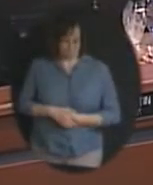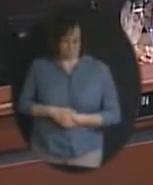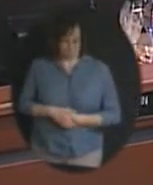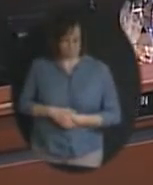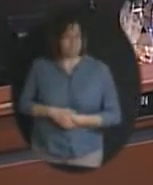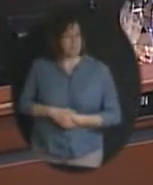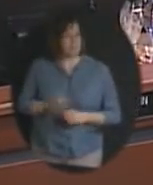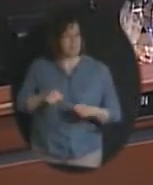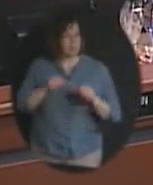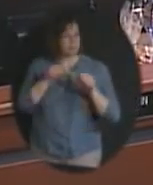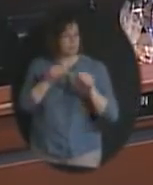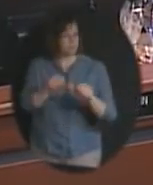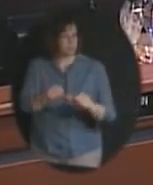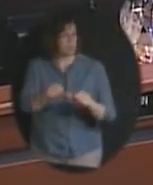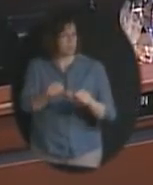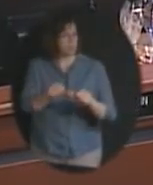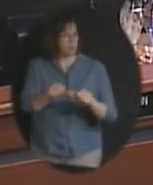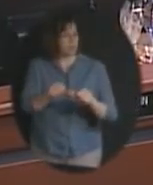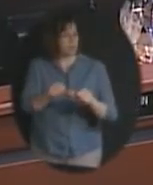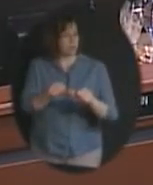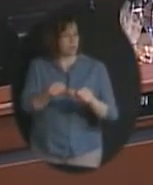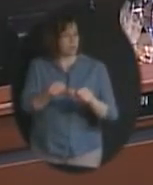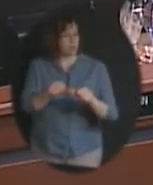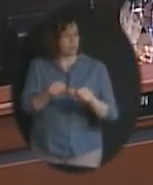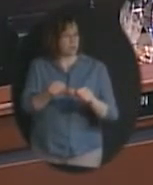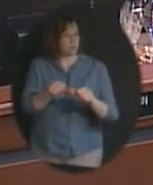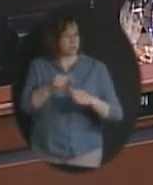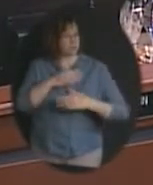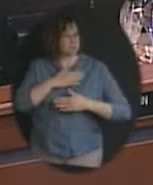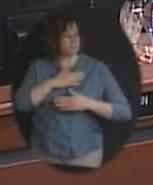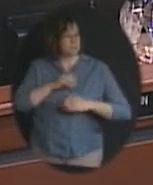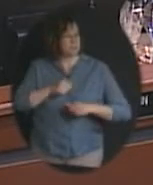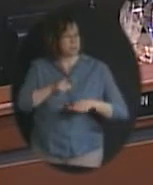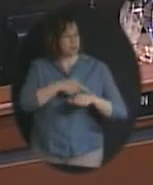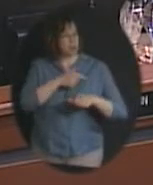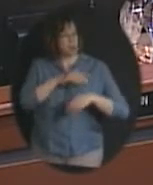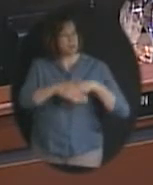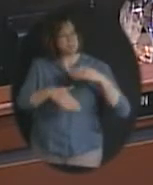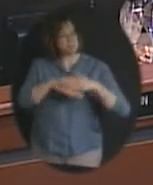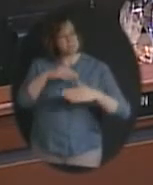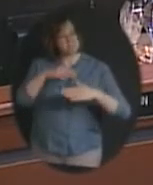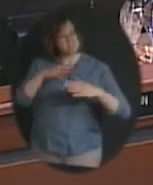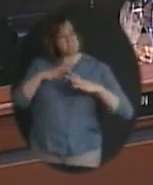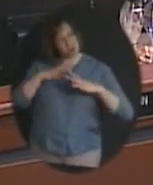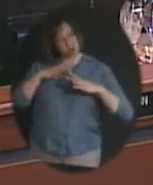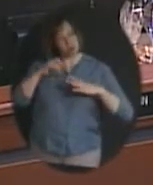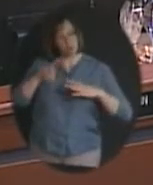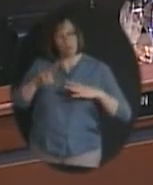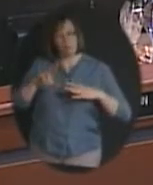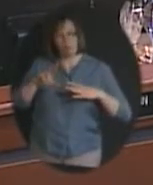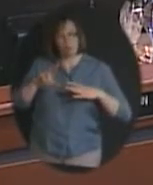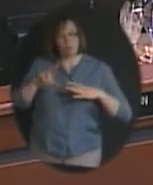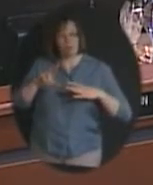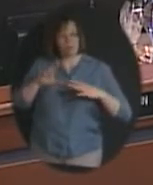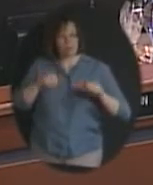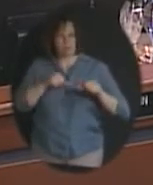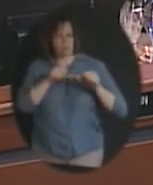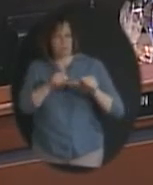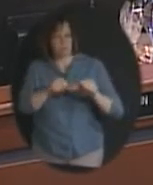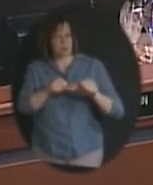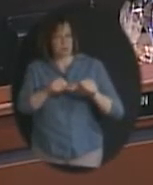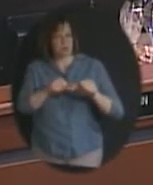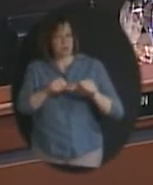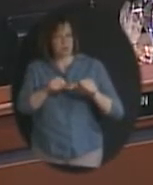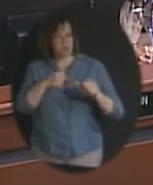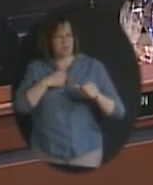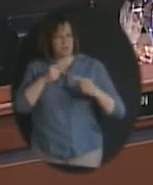We can move on. What's the pleasure of the board? We can take a long comfort break, or we can wait. Can we move on? I'm